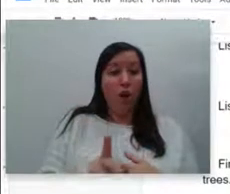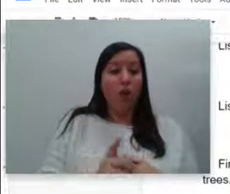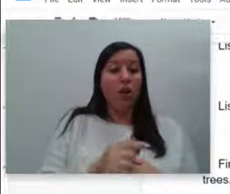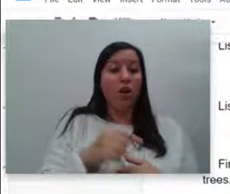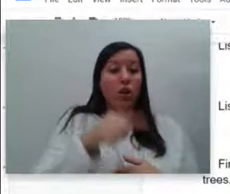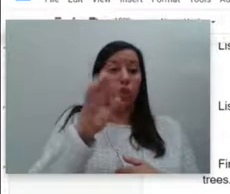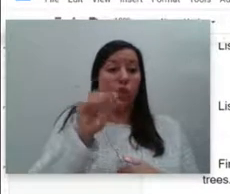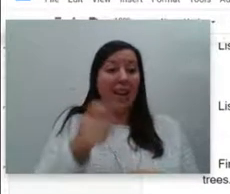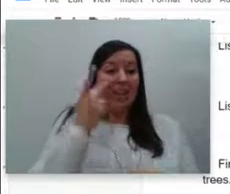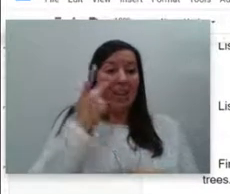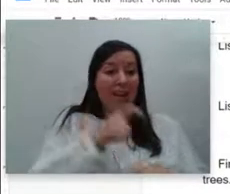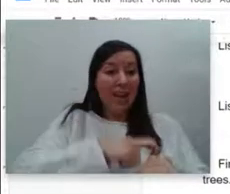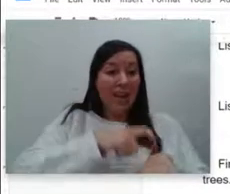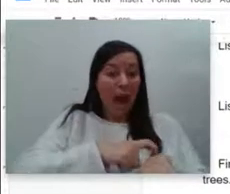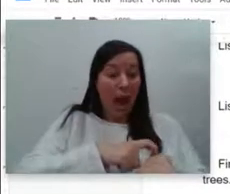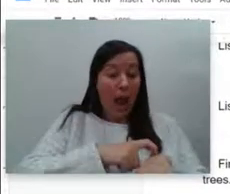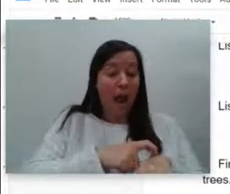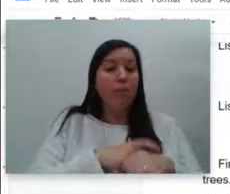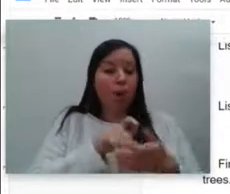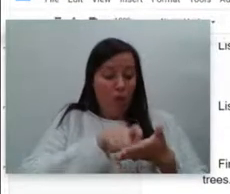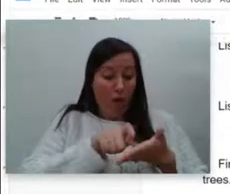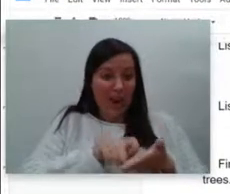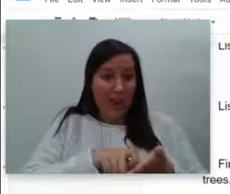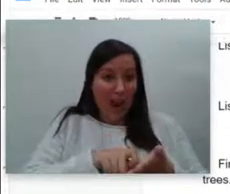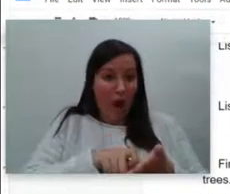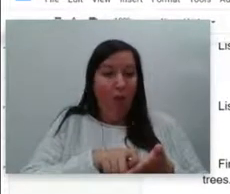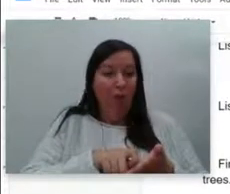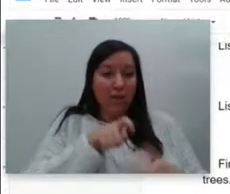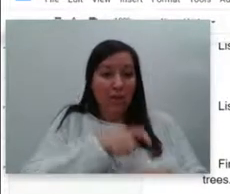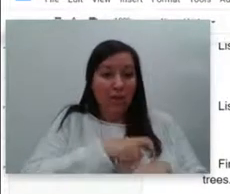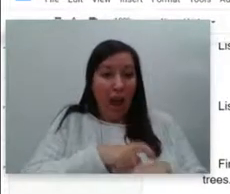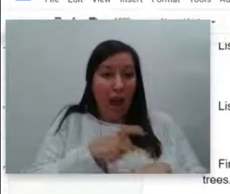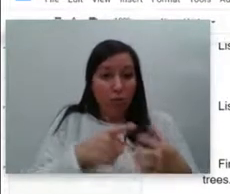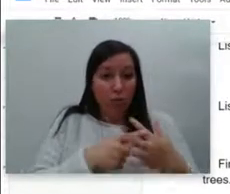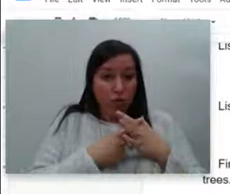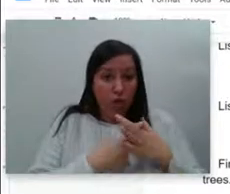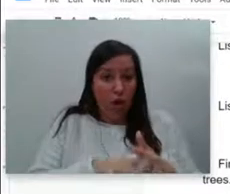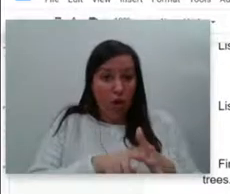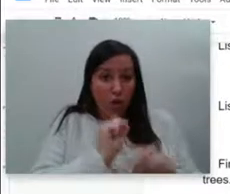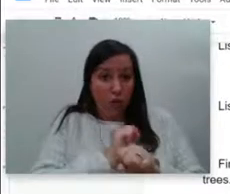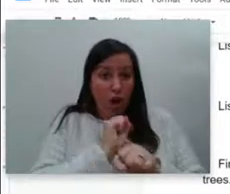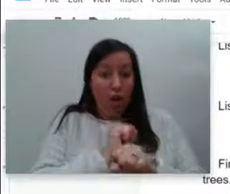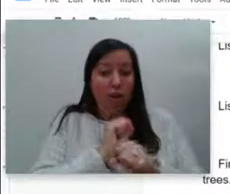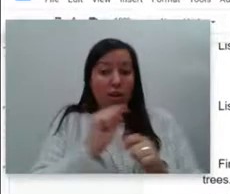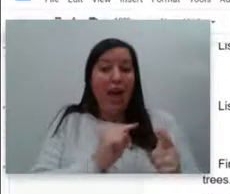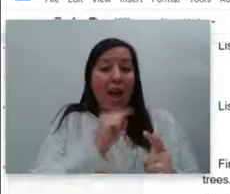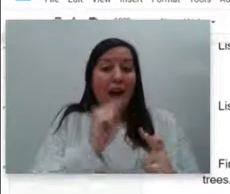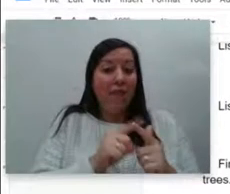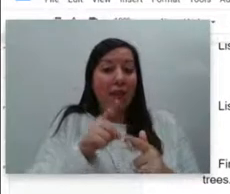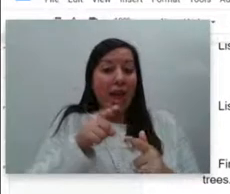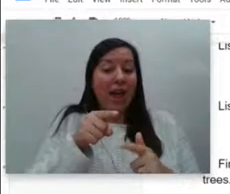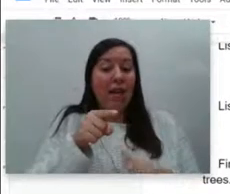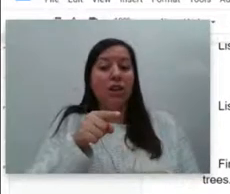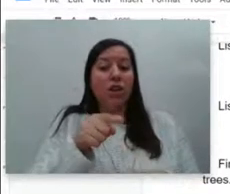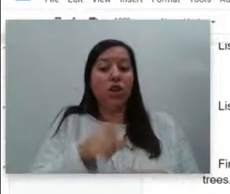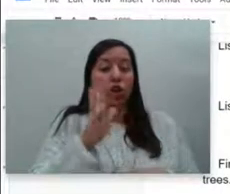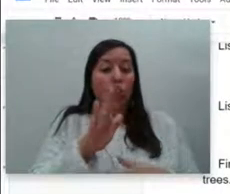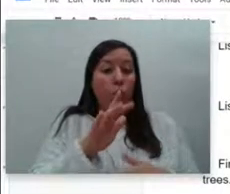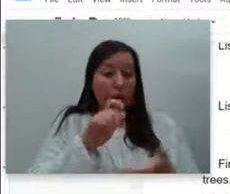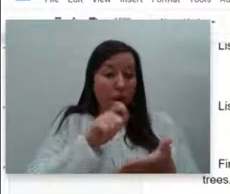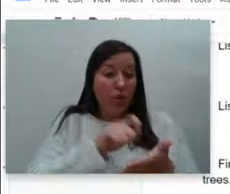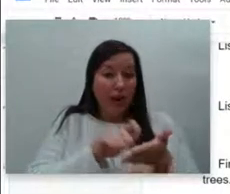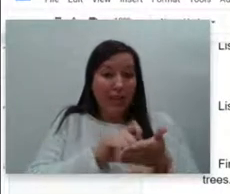time it is. You might want to jot that. You should jot that down on a piece of paper. And then you're going to put your end